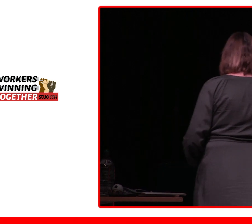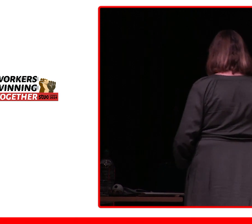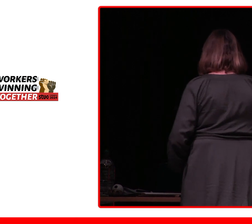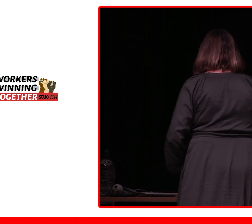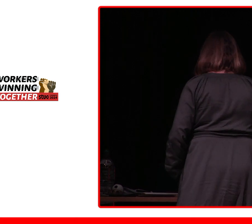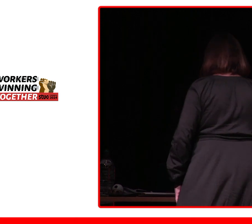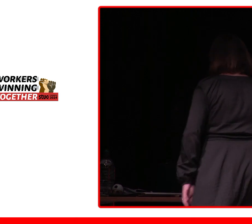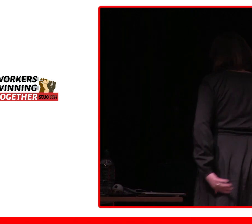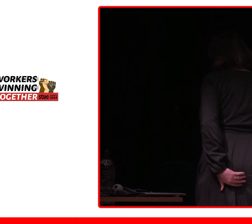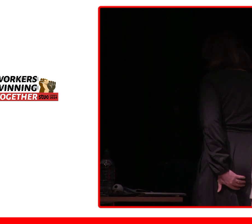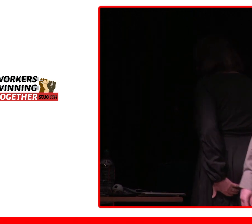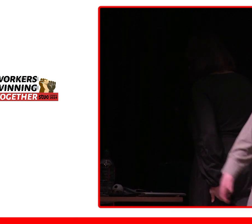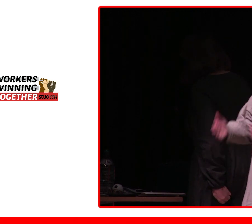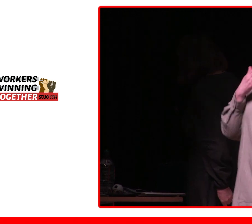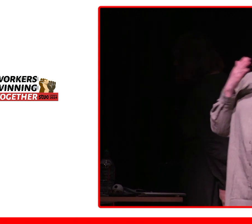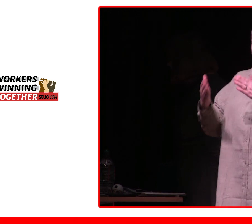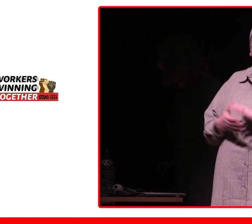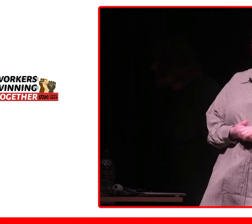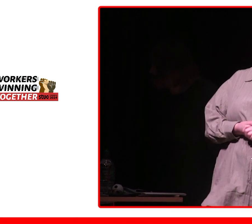Thank you, Delegate.